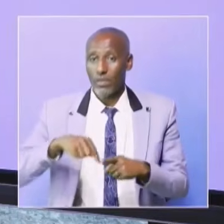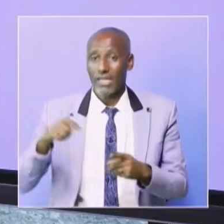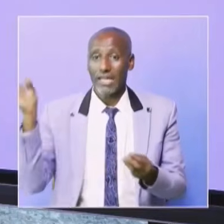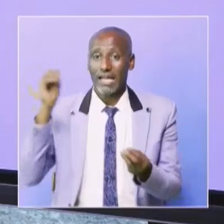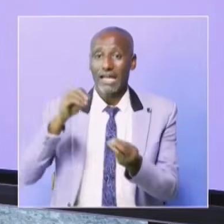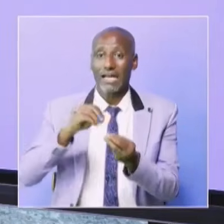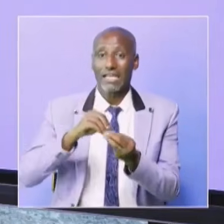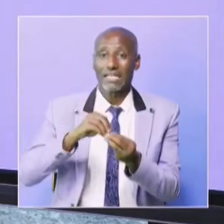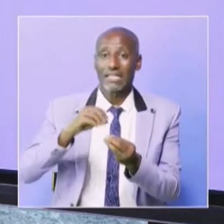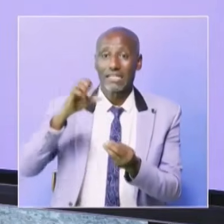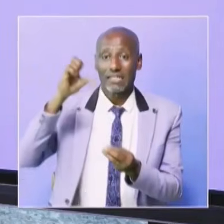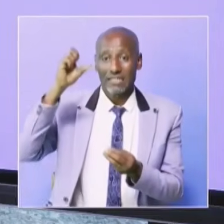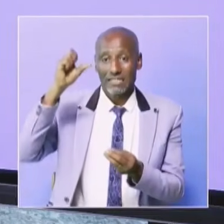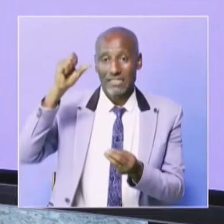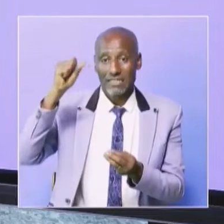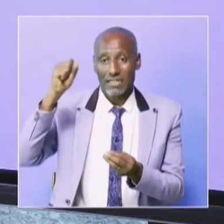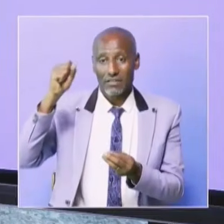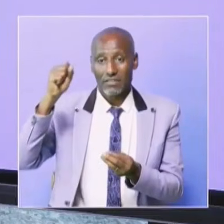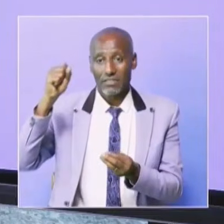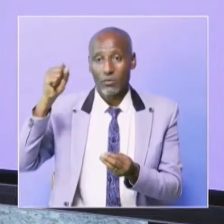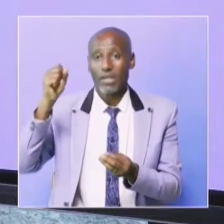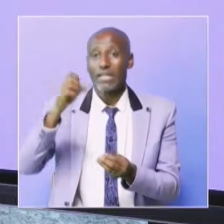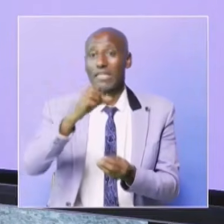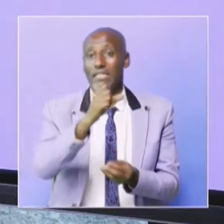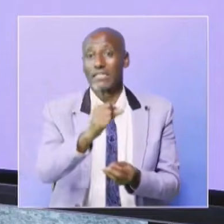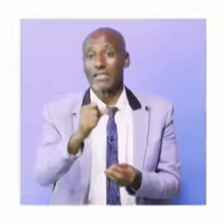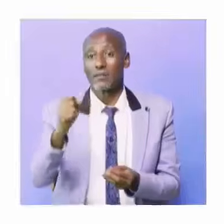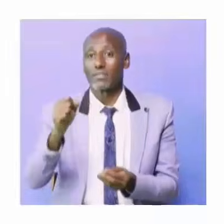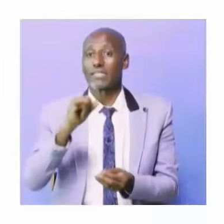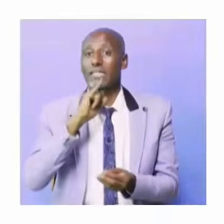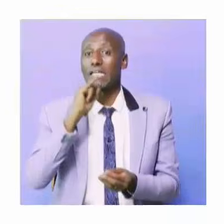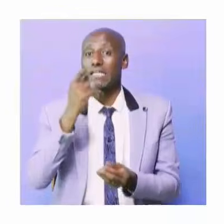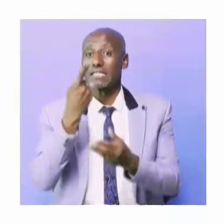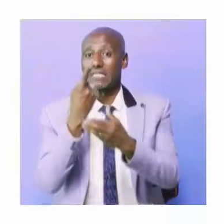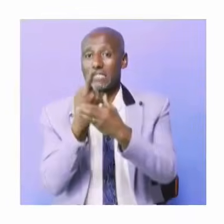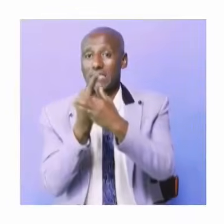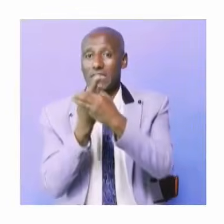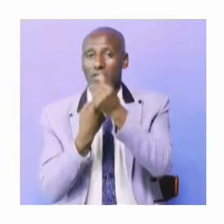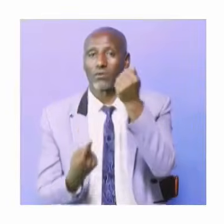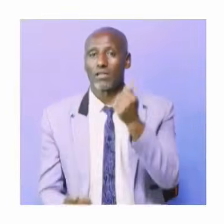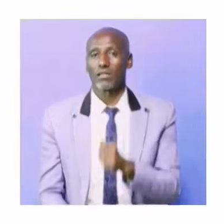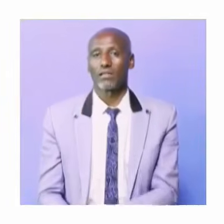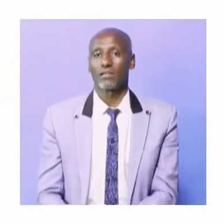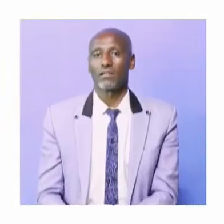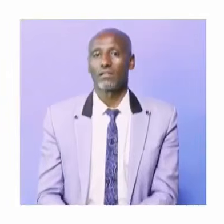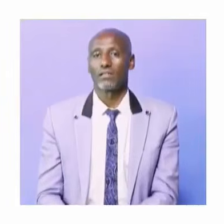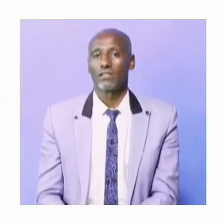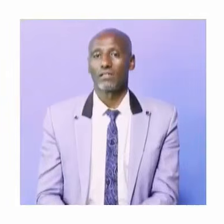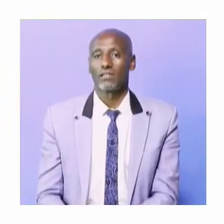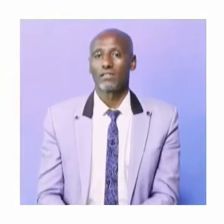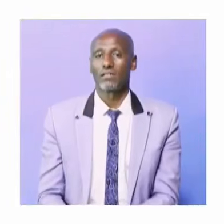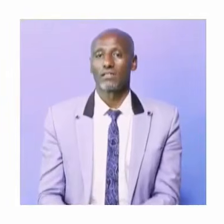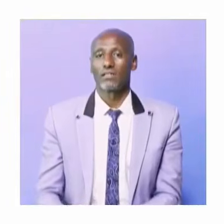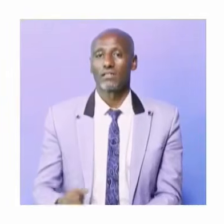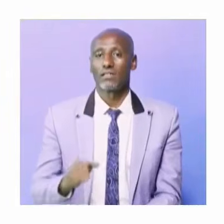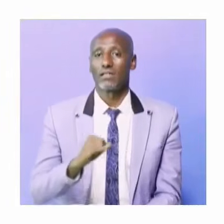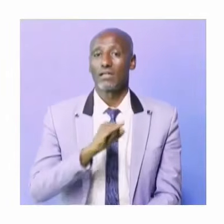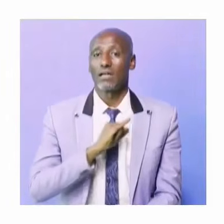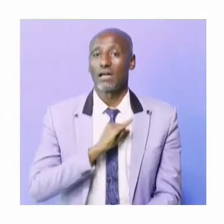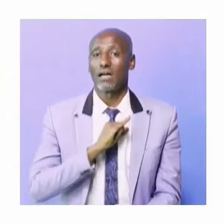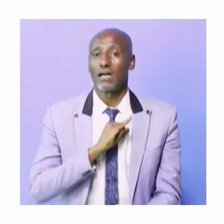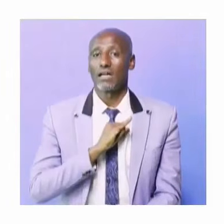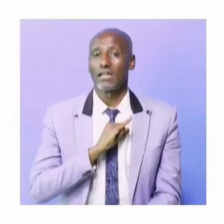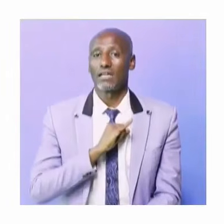S if our subject is singular. Look, let's see. I, which is